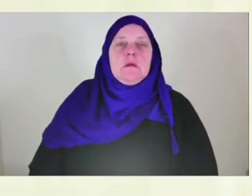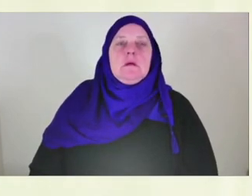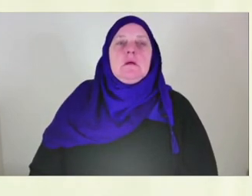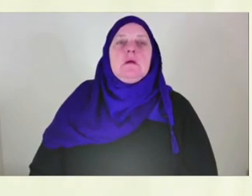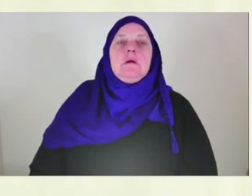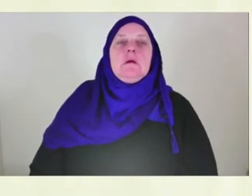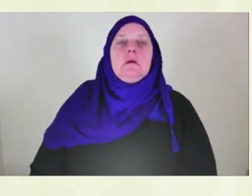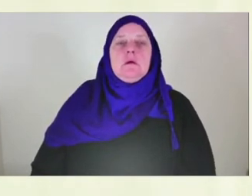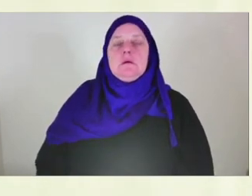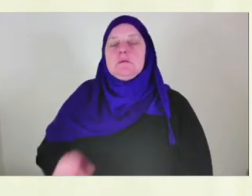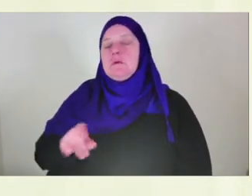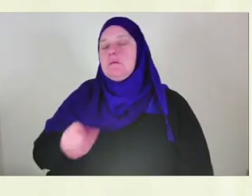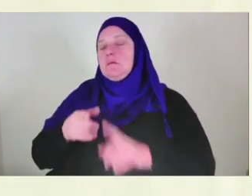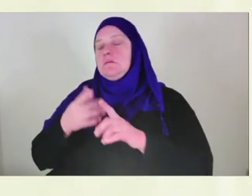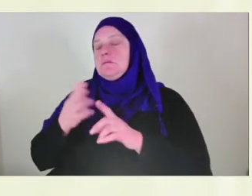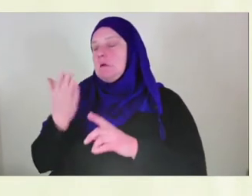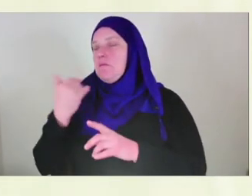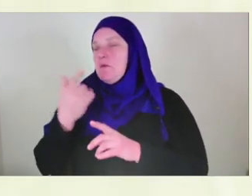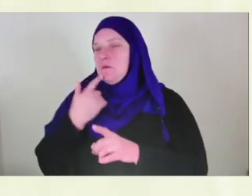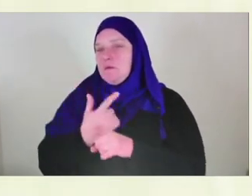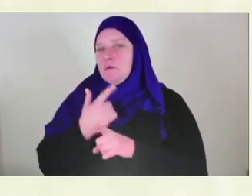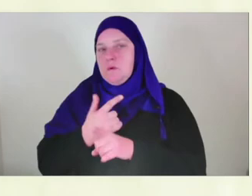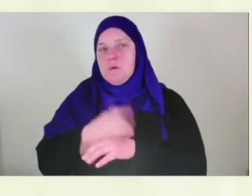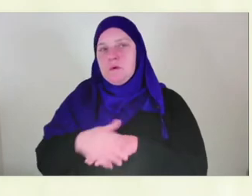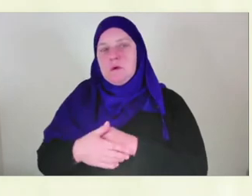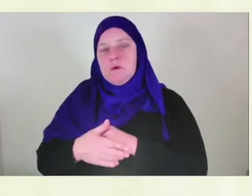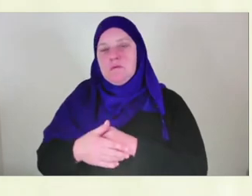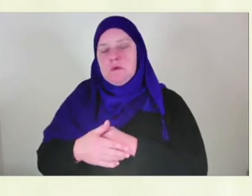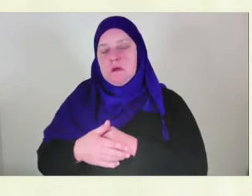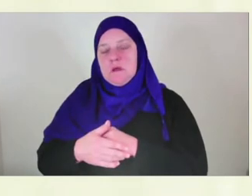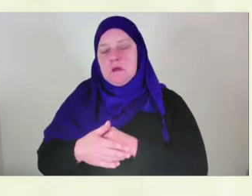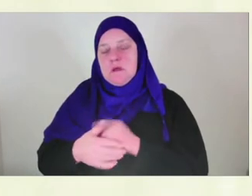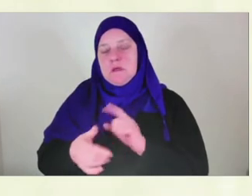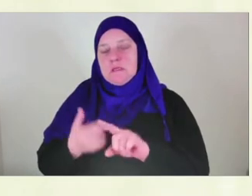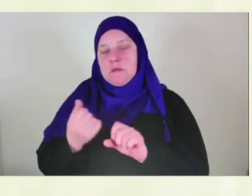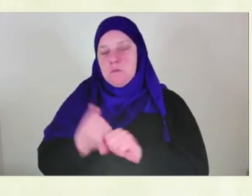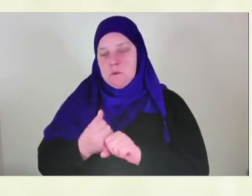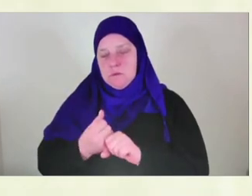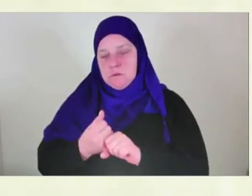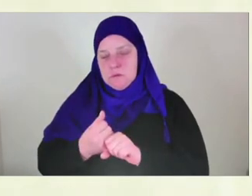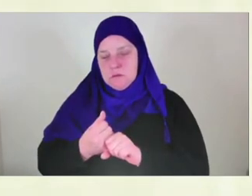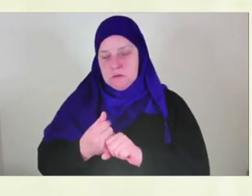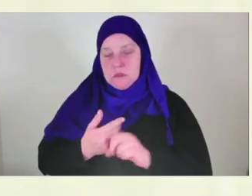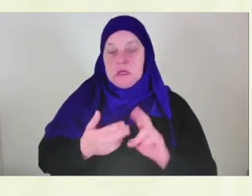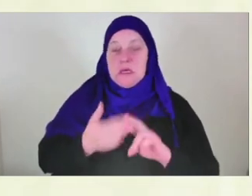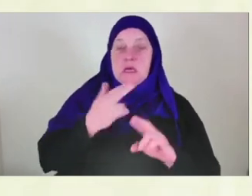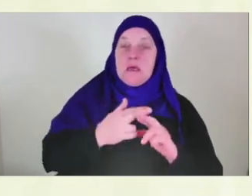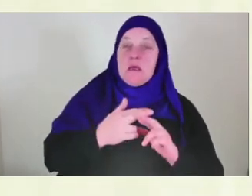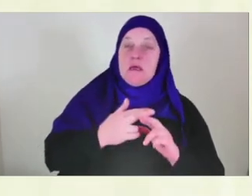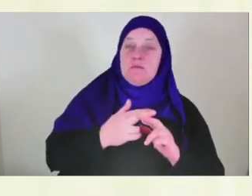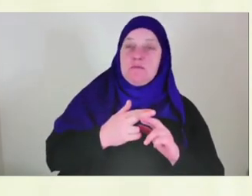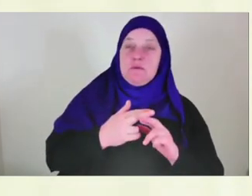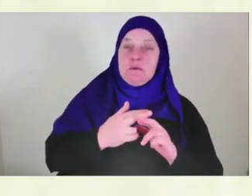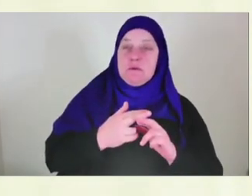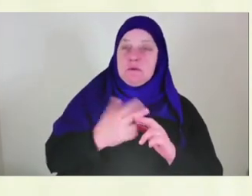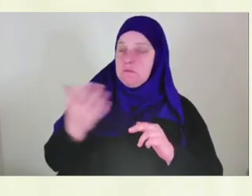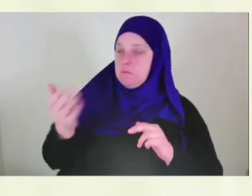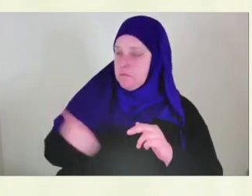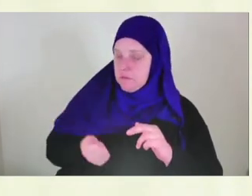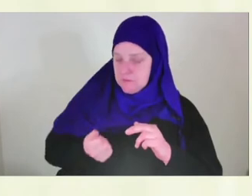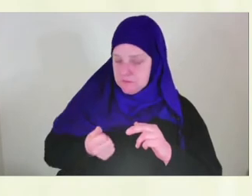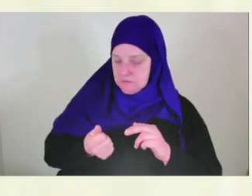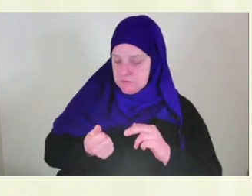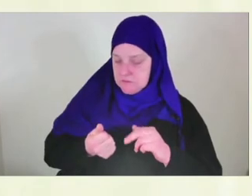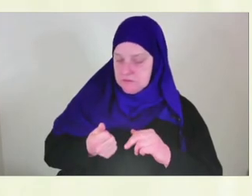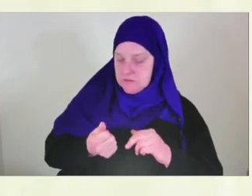of putting the hummus aside. The other system, which is more generally given, is you're told to pick a day in the